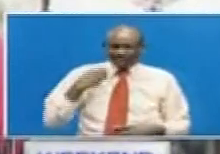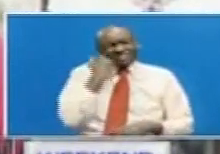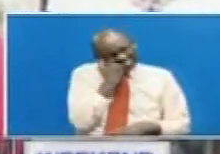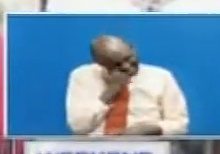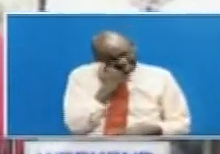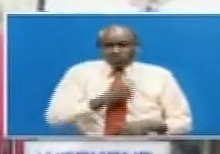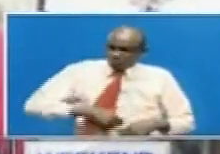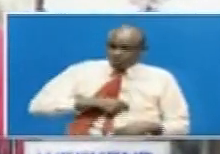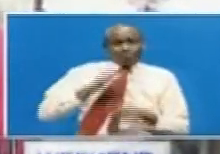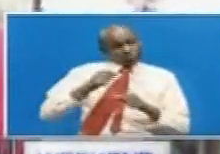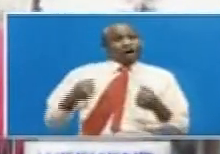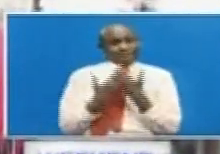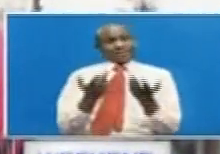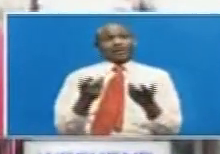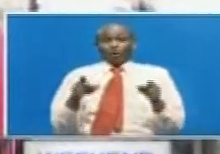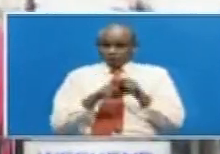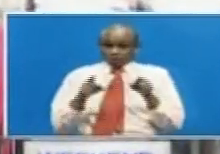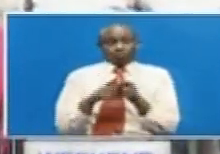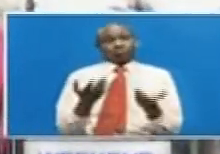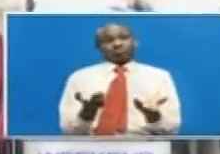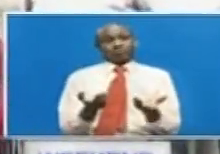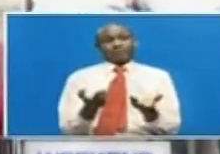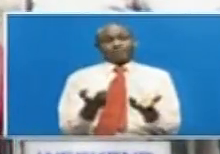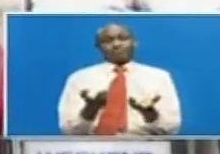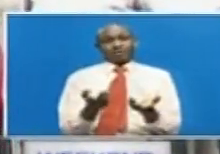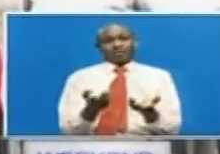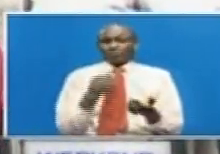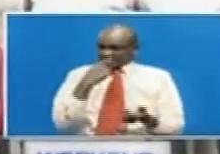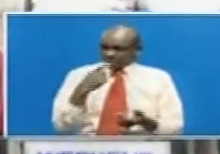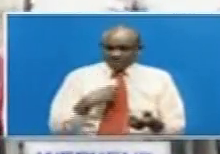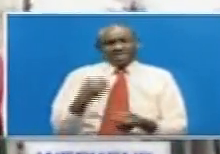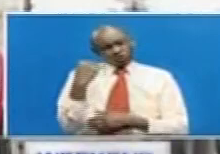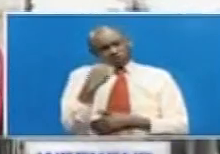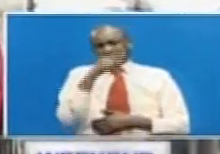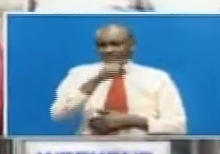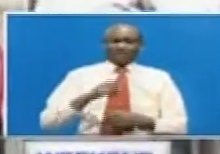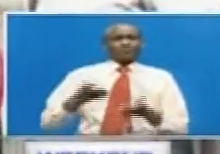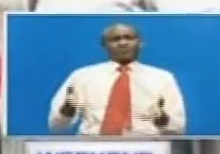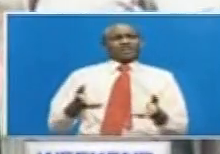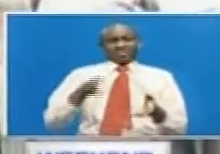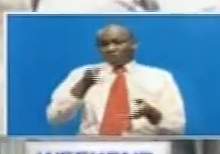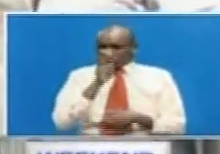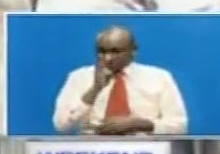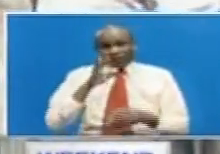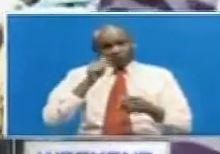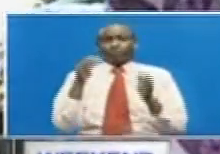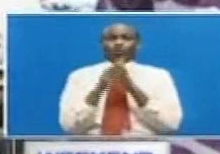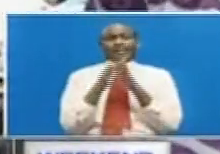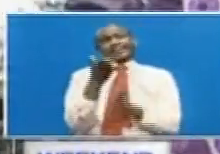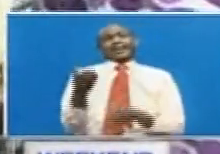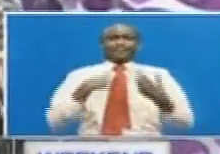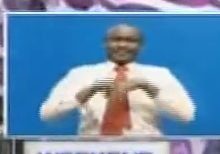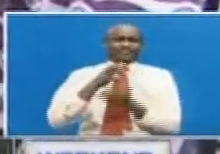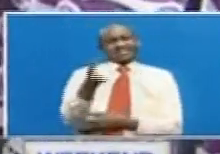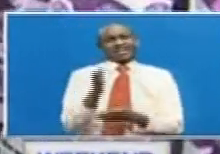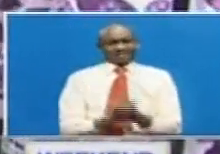kuna watoto kukanya nyungunyungu pia. Sasa, na watoto nao wanarisha hapa, kwa sababu ya nani ya maji ya kutoka kwa nini kwa choo.